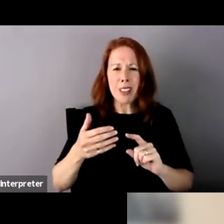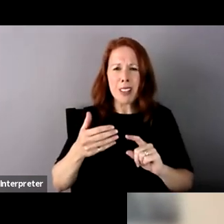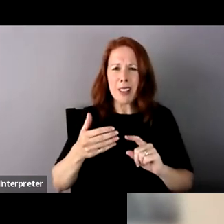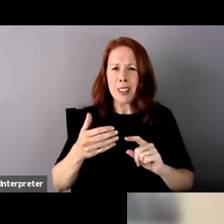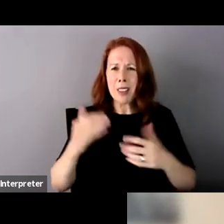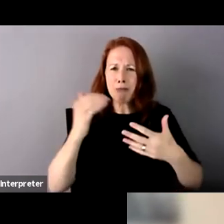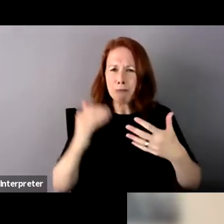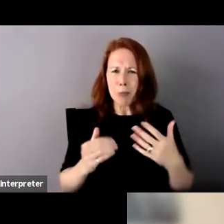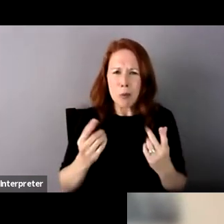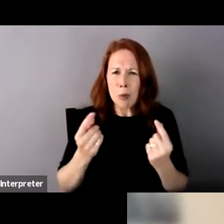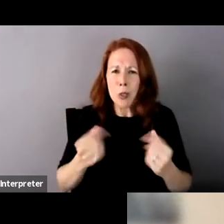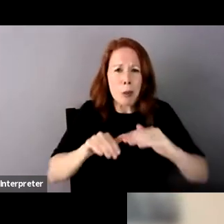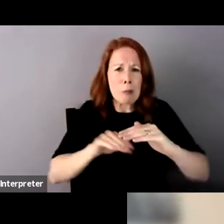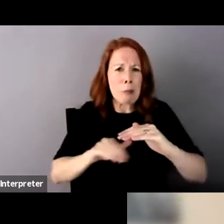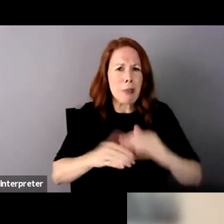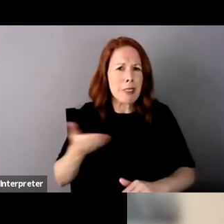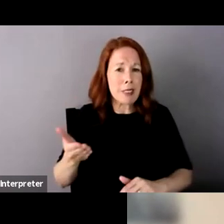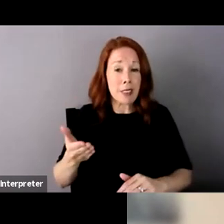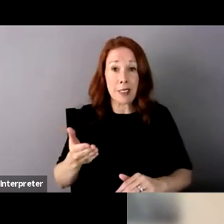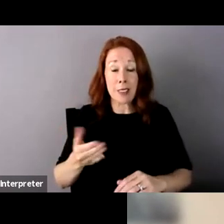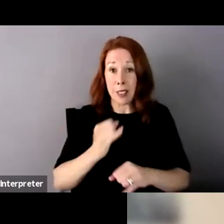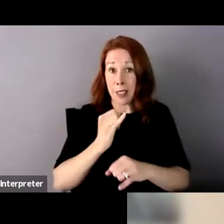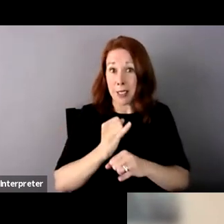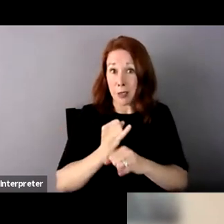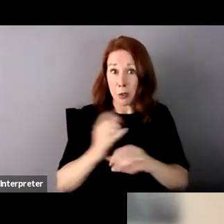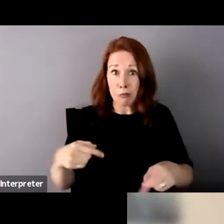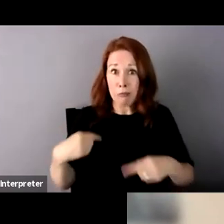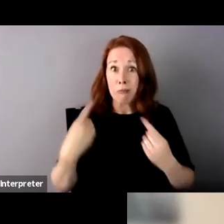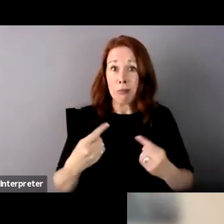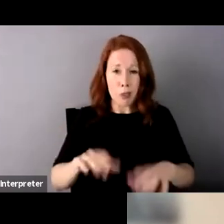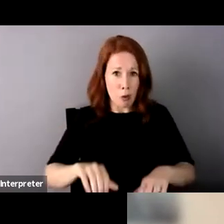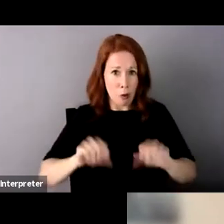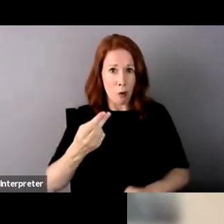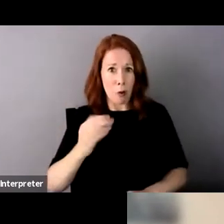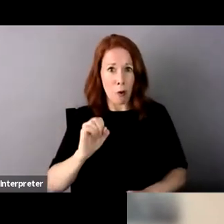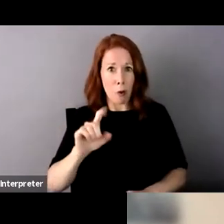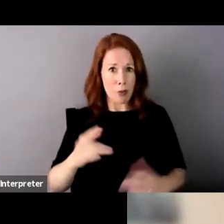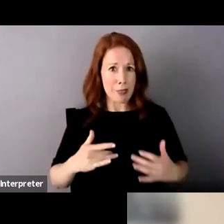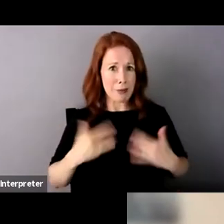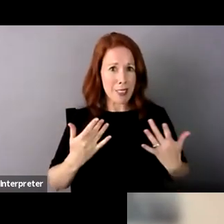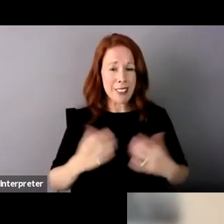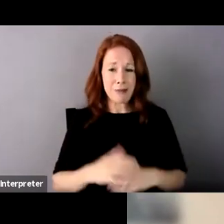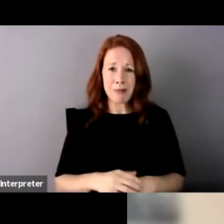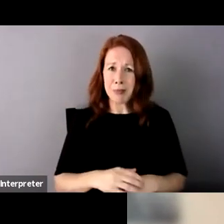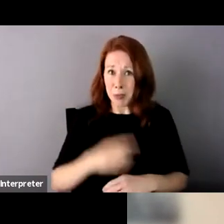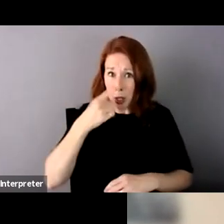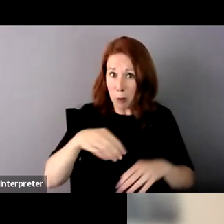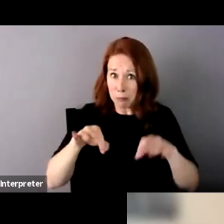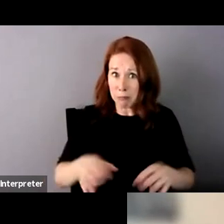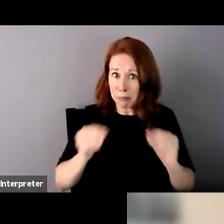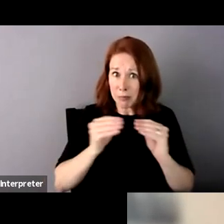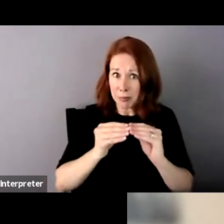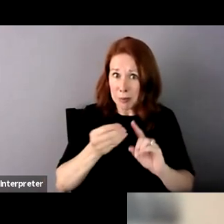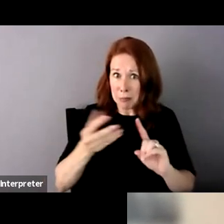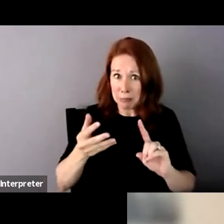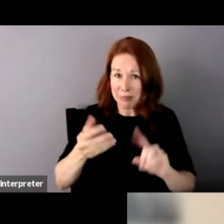some basic things that institutions have done to host events like that? Yeah, well, I think the